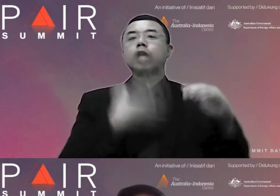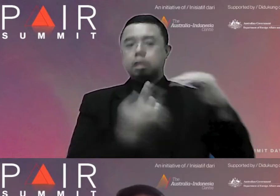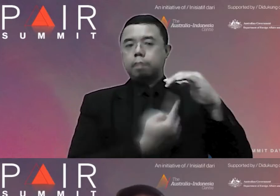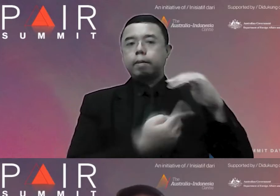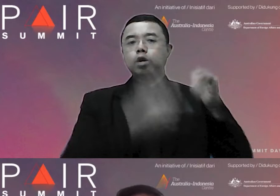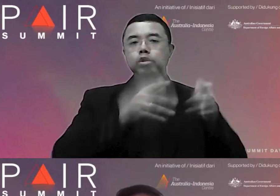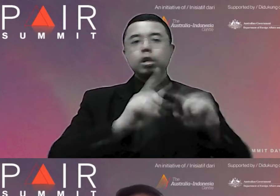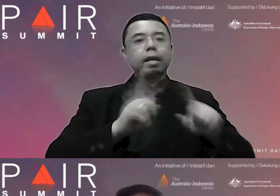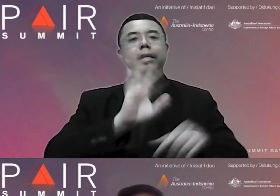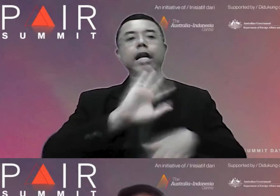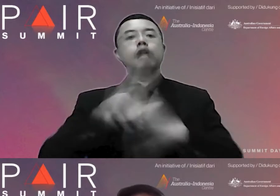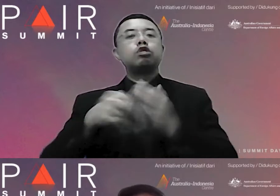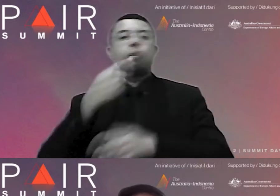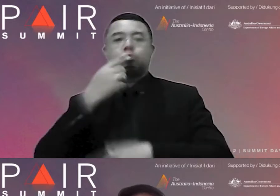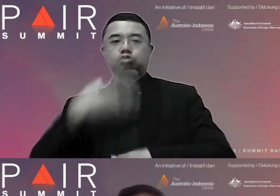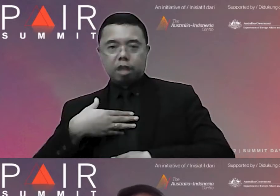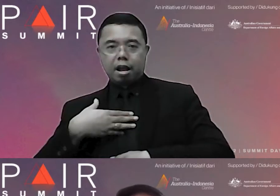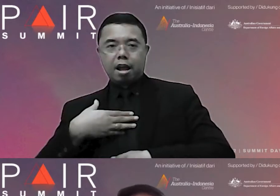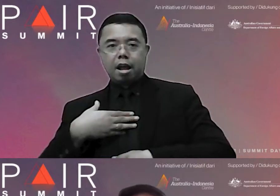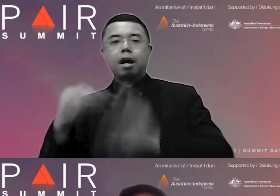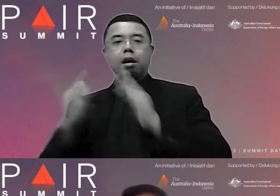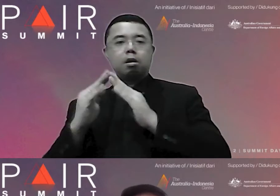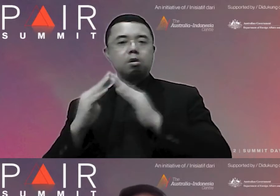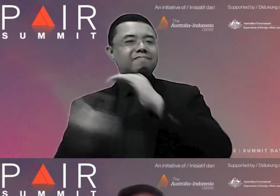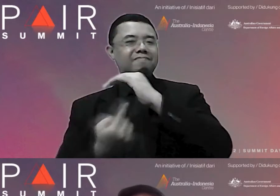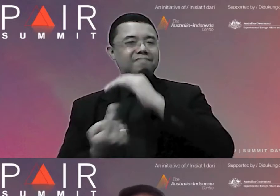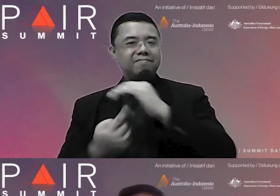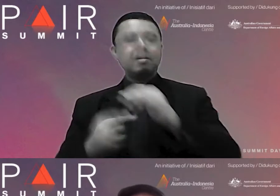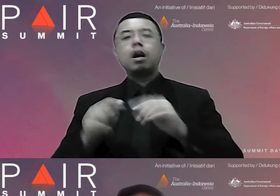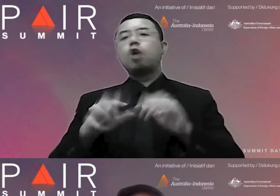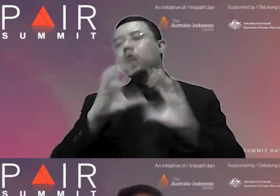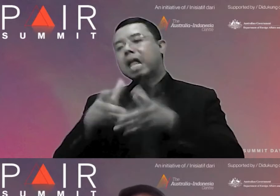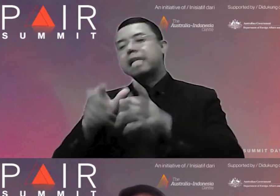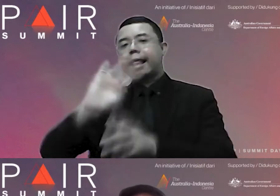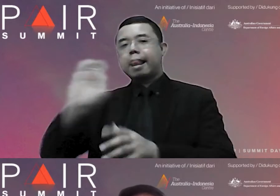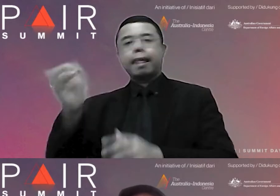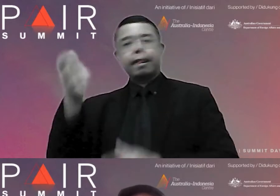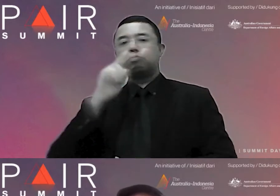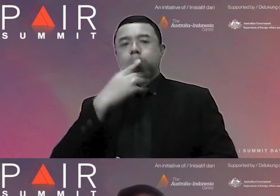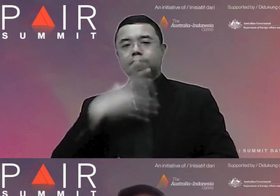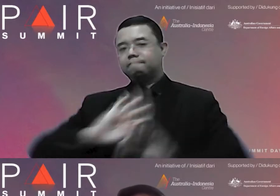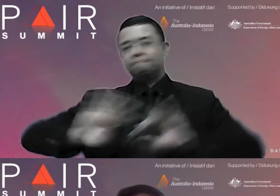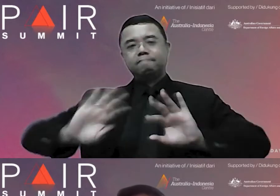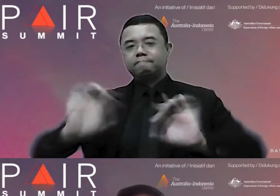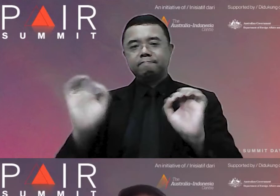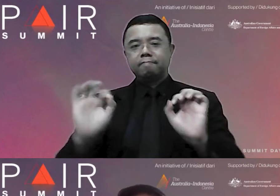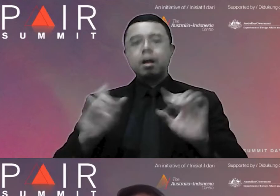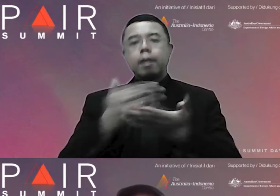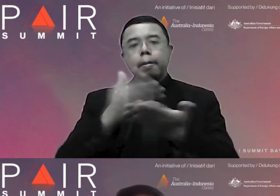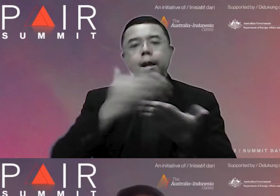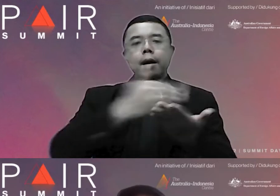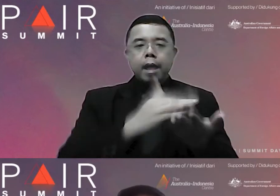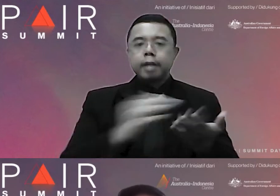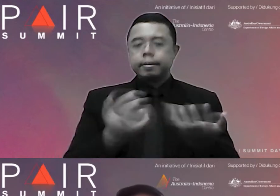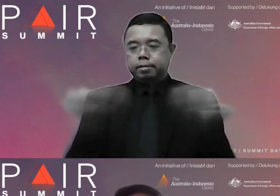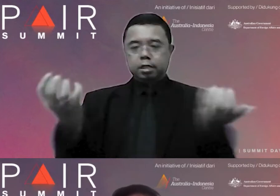they don't have it. Even some hospital, they only divide it between COVID and non-COVID area with only with a